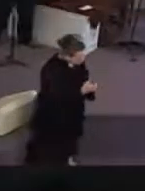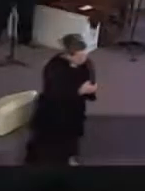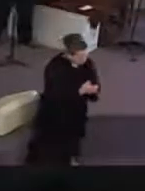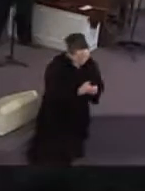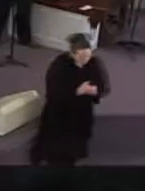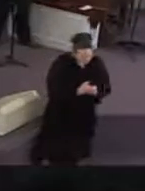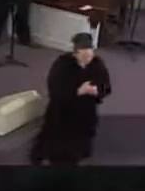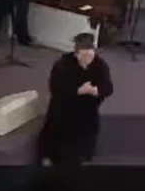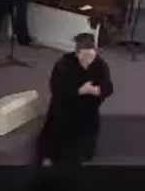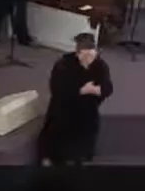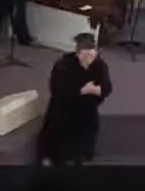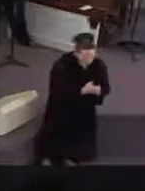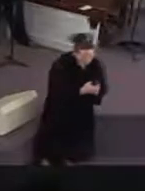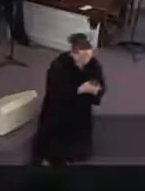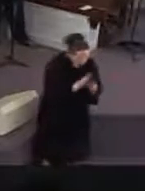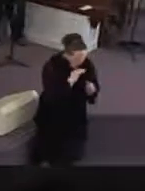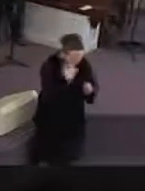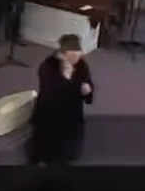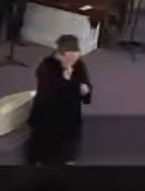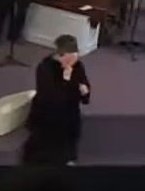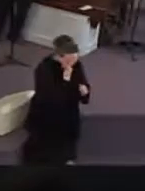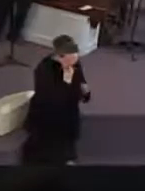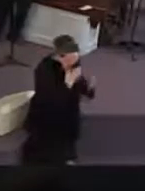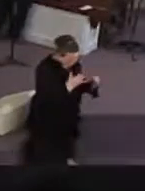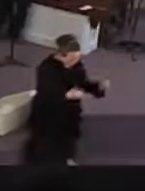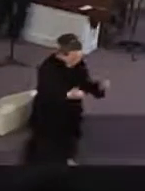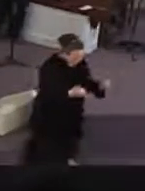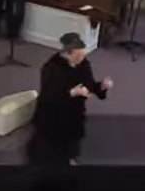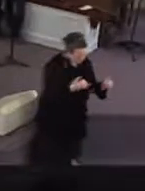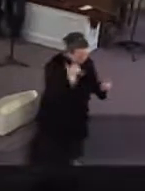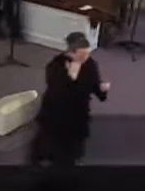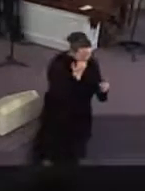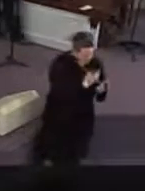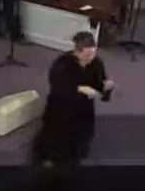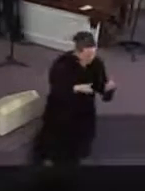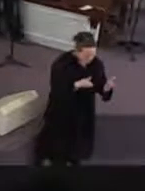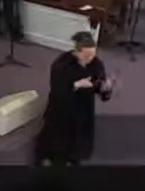You know, I wouldn't be embarrassed today if somebody was just to cry out to God.